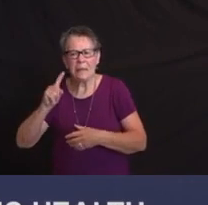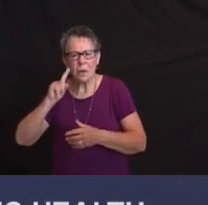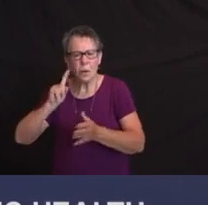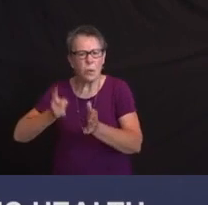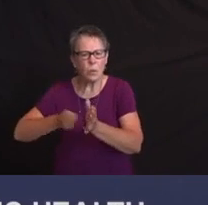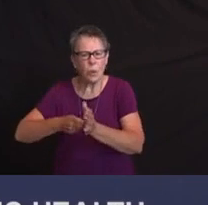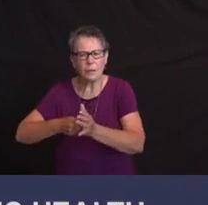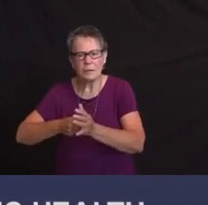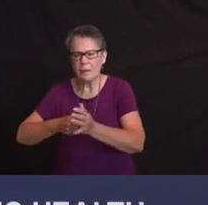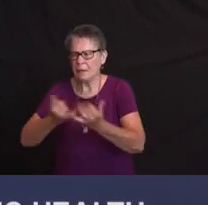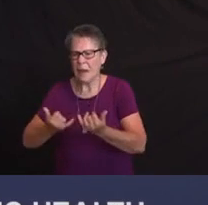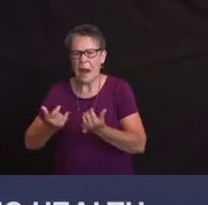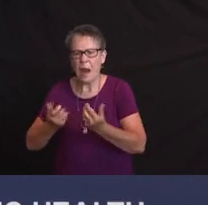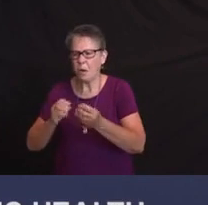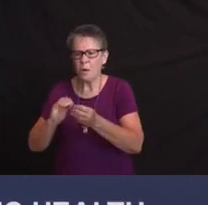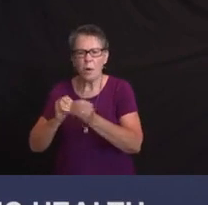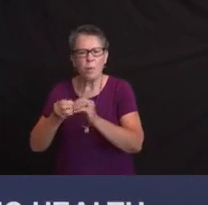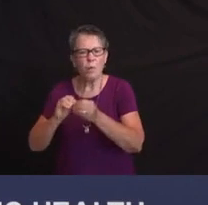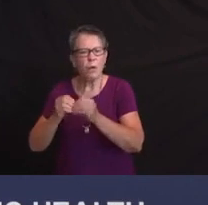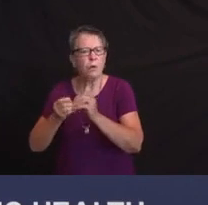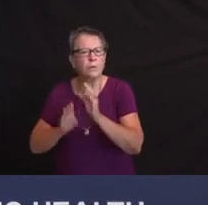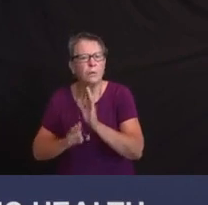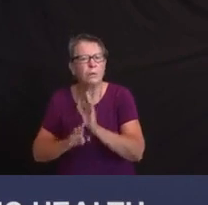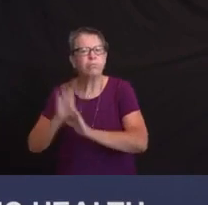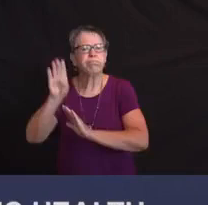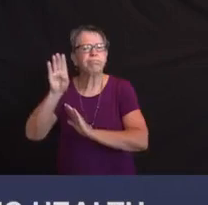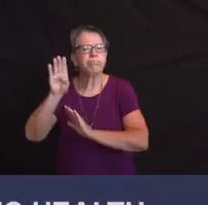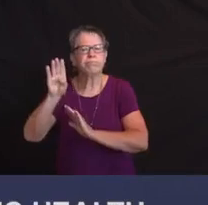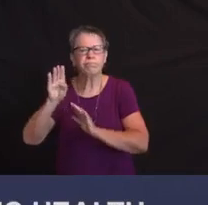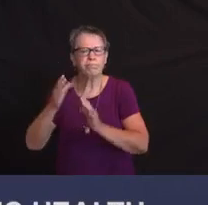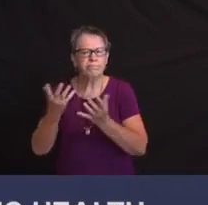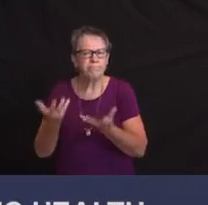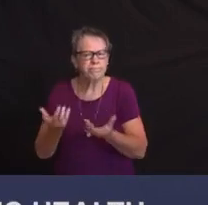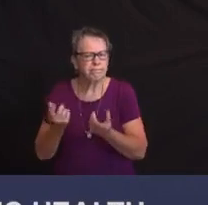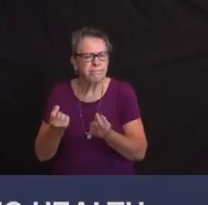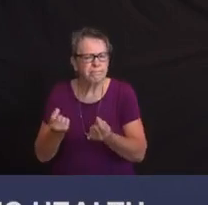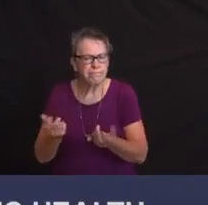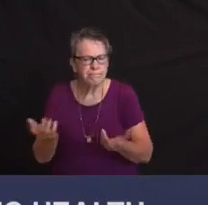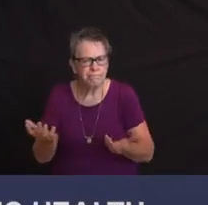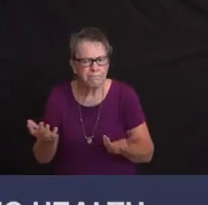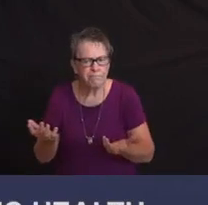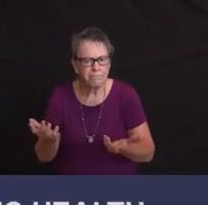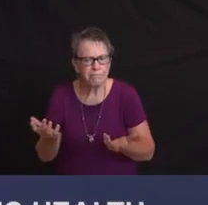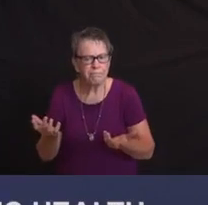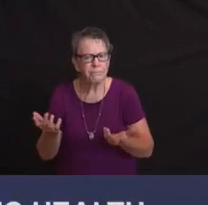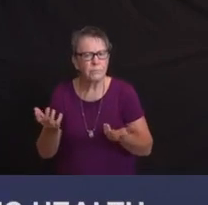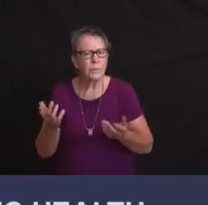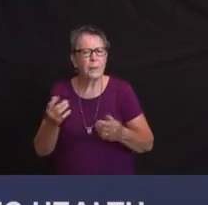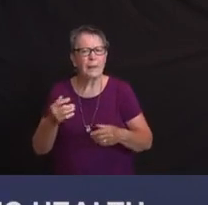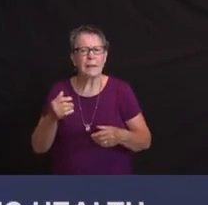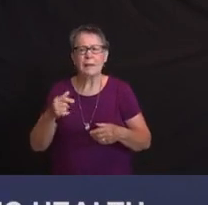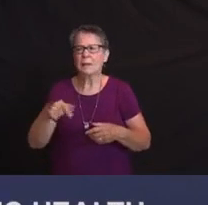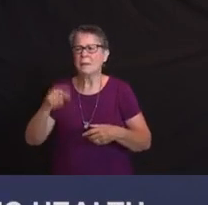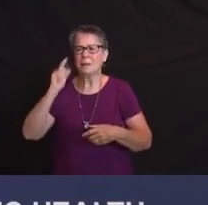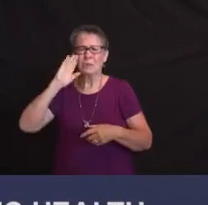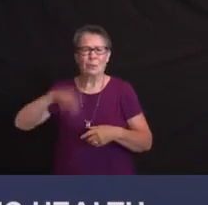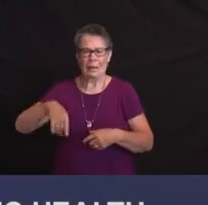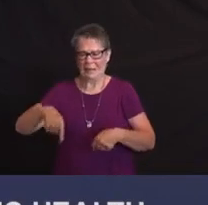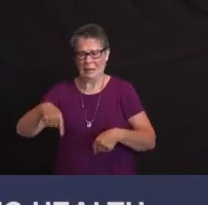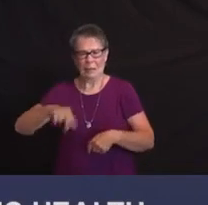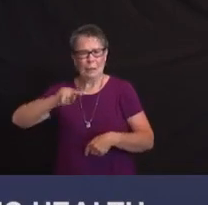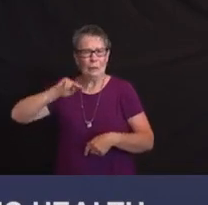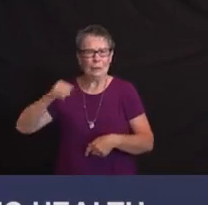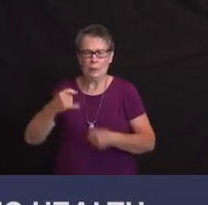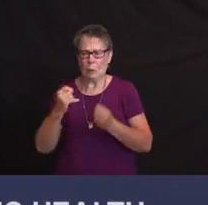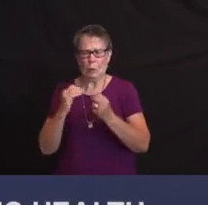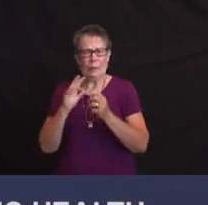Yeah. On the last one, we've said this countless times, we are the most densely populated state in the nation. We got